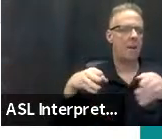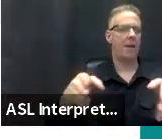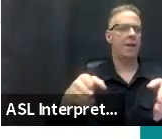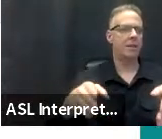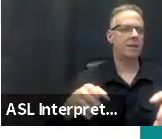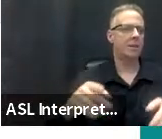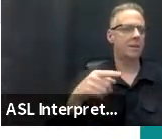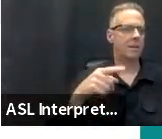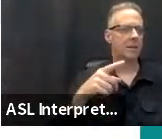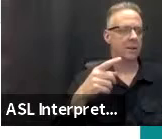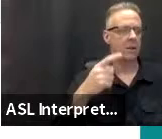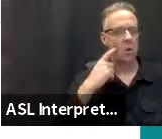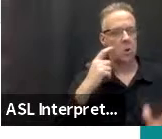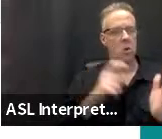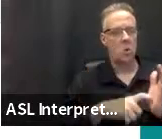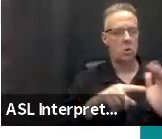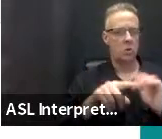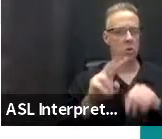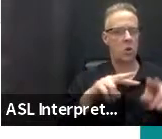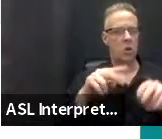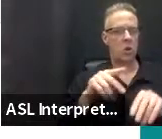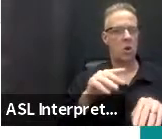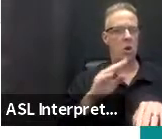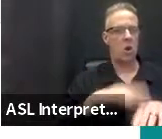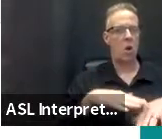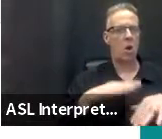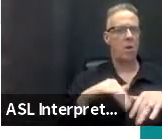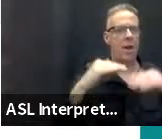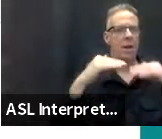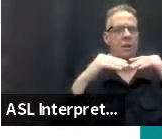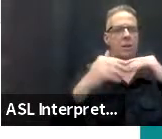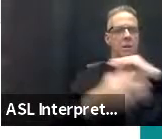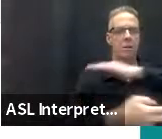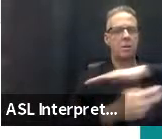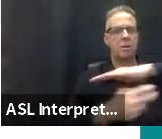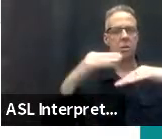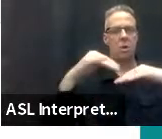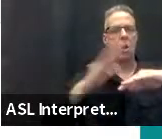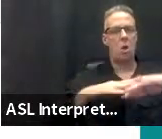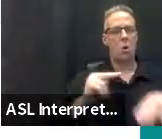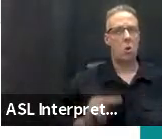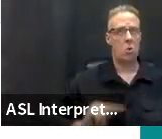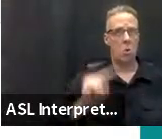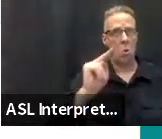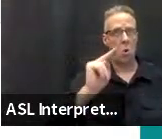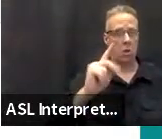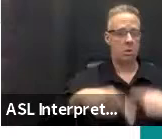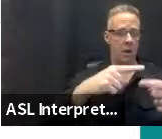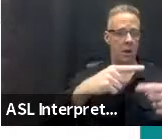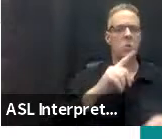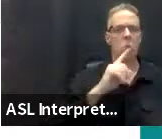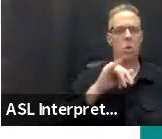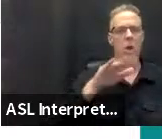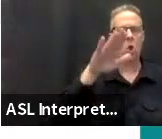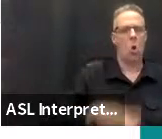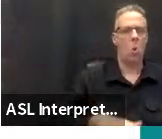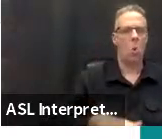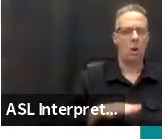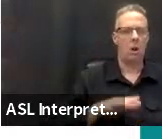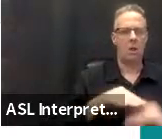multi-use paths are on the lower level of the northbound bridge. So on